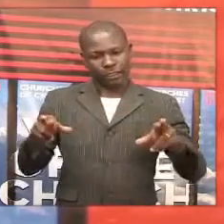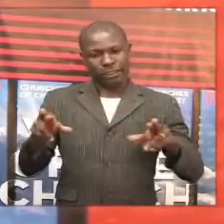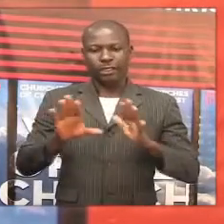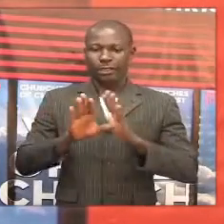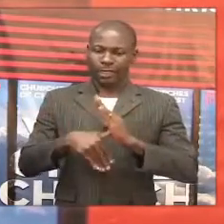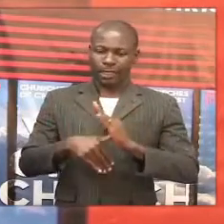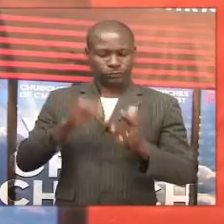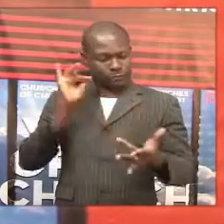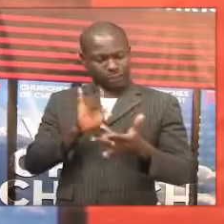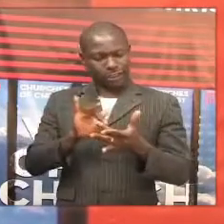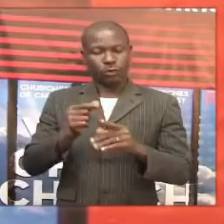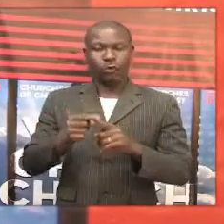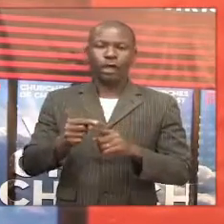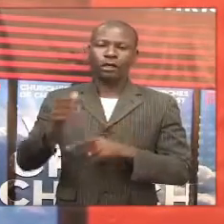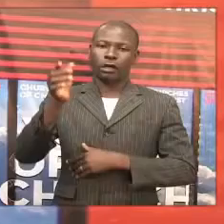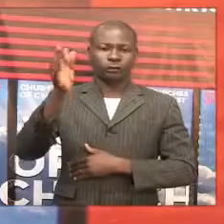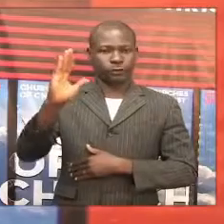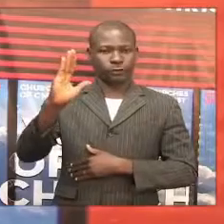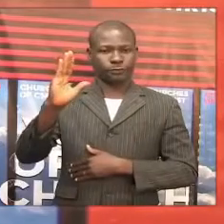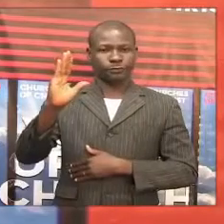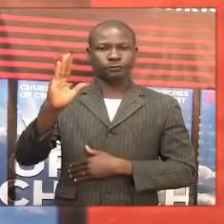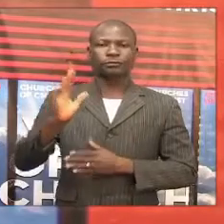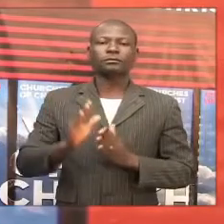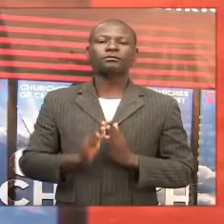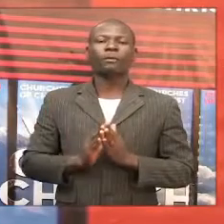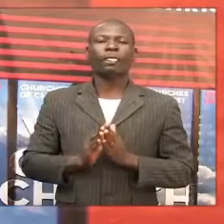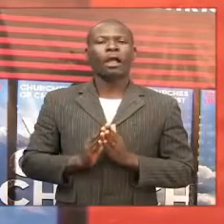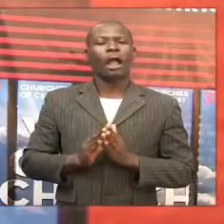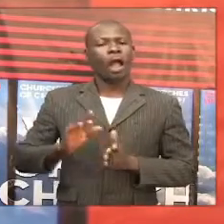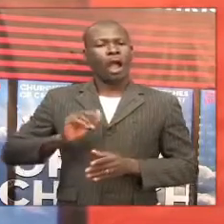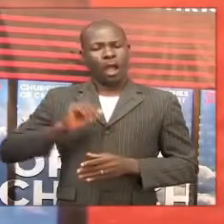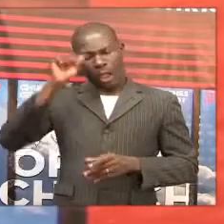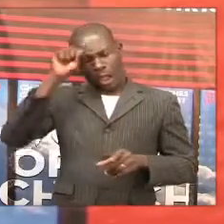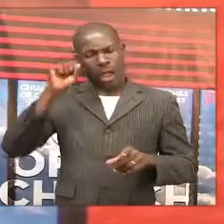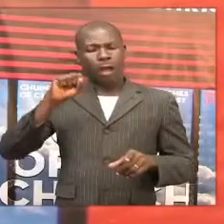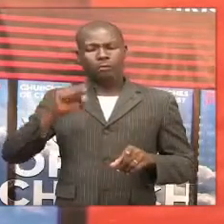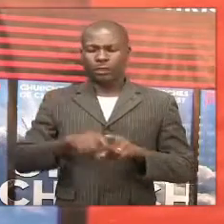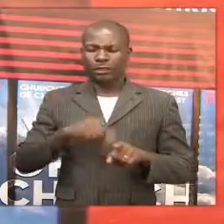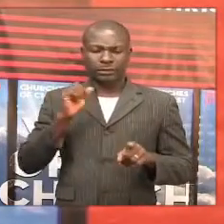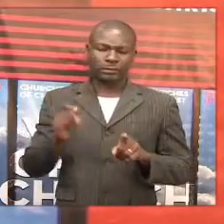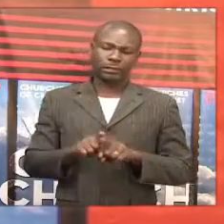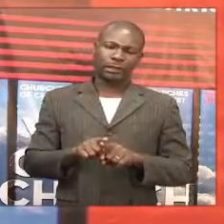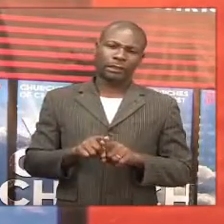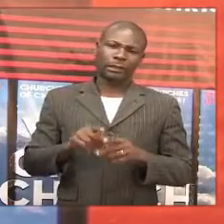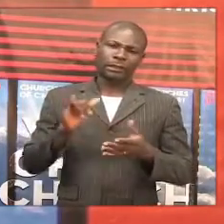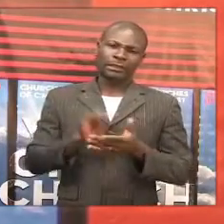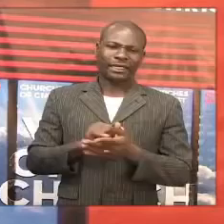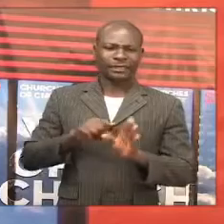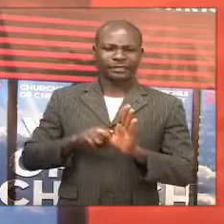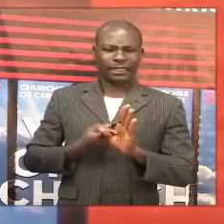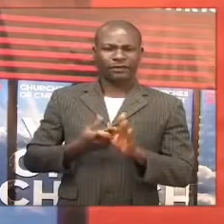onyankopon asem sa ye nuanom ekọ asore memene da no omo sha se firi apamda da